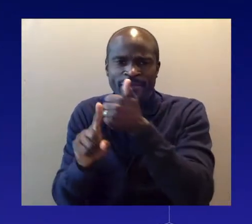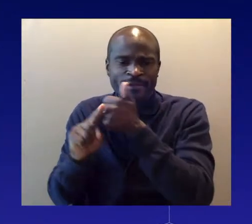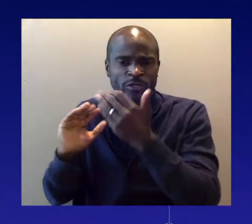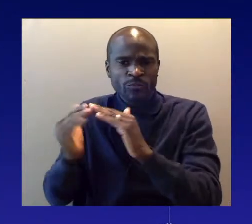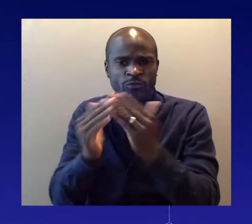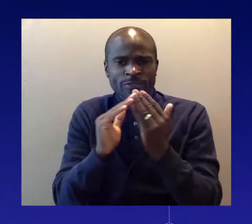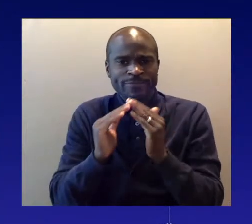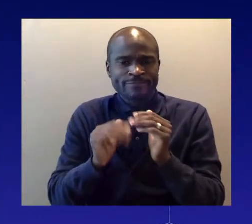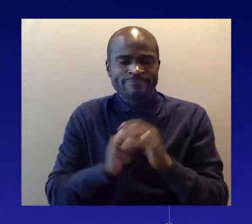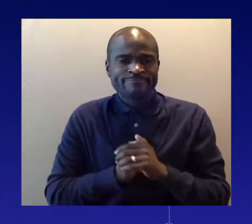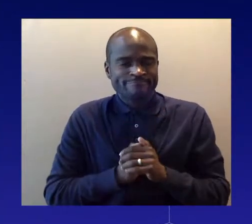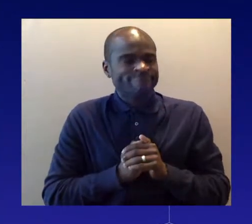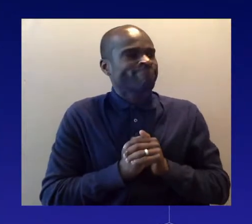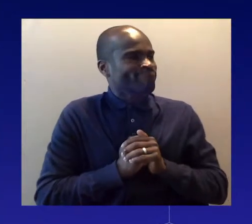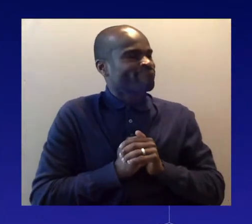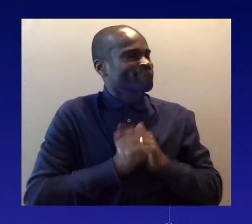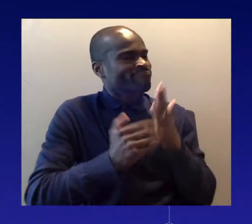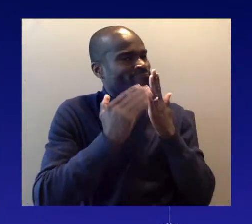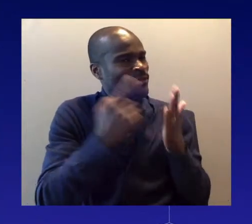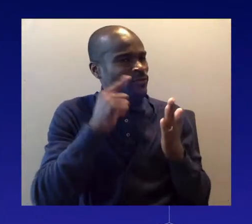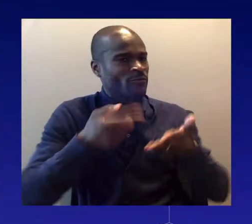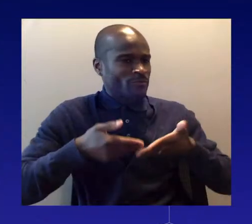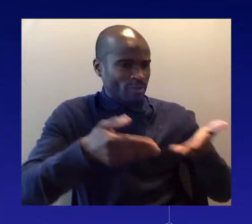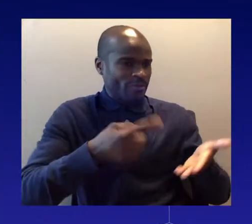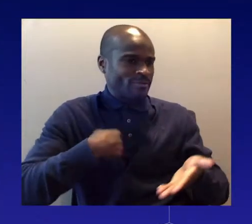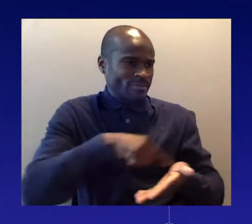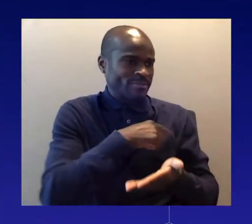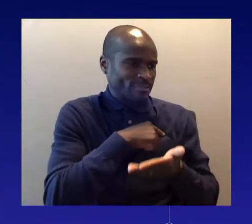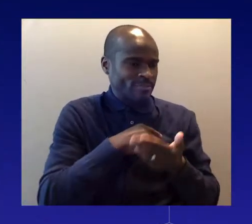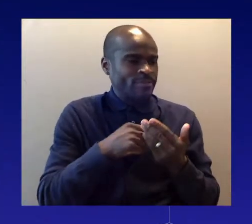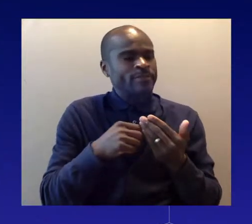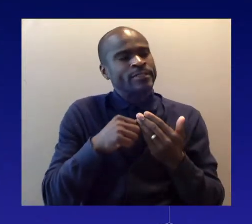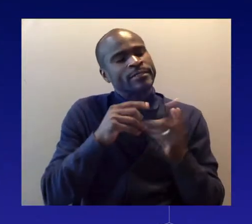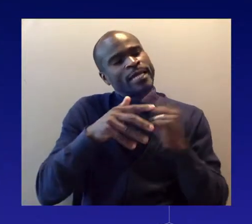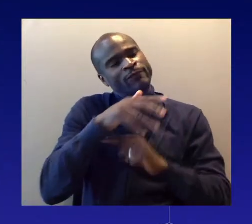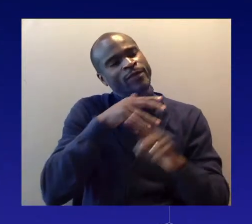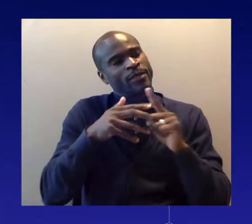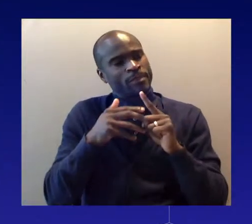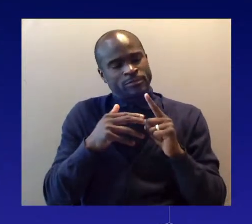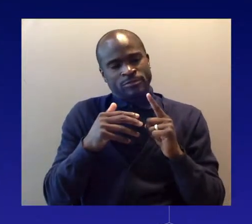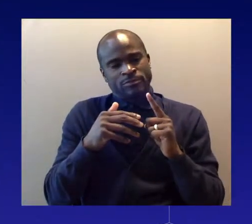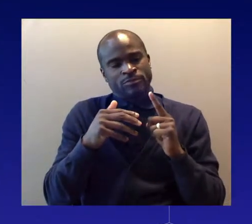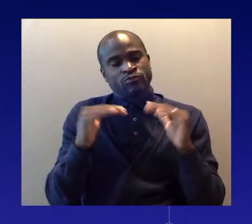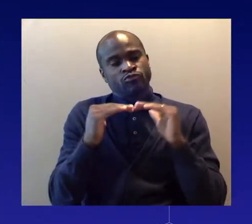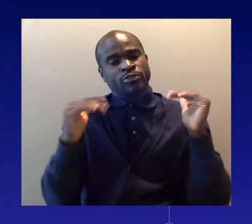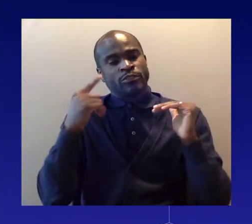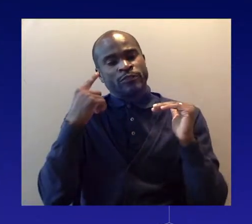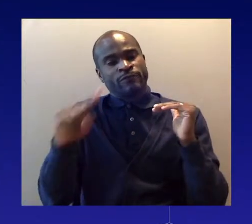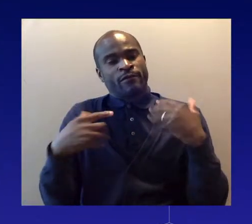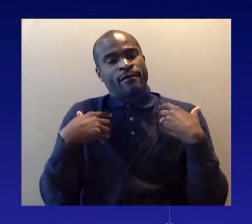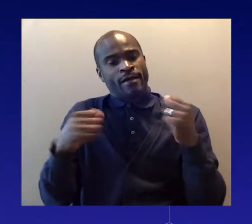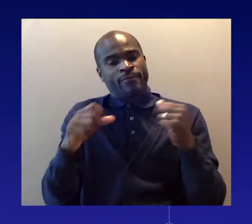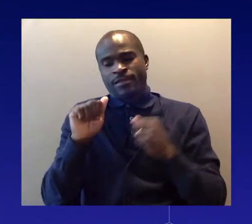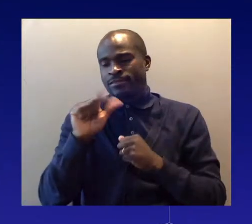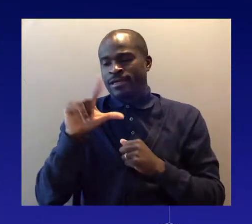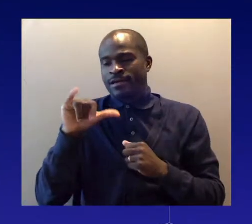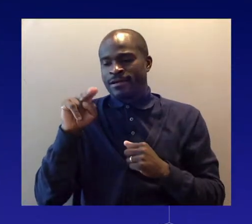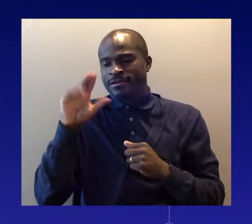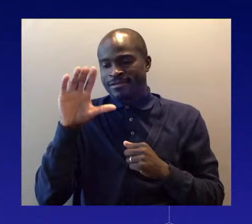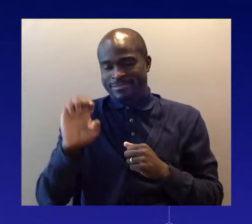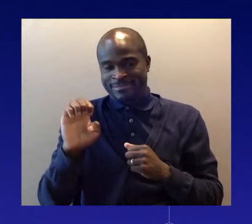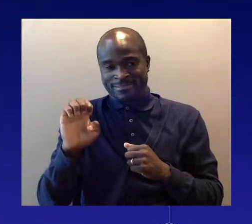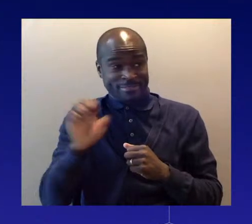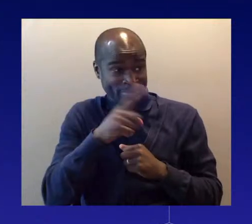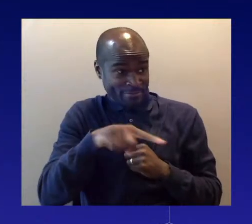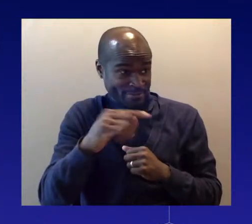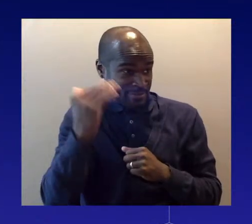for having us, the Environmental Justice Health Alliance for Chemical Policy Reform here. Those who know me know I